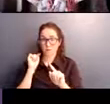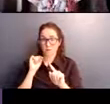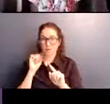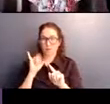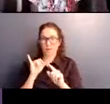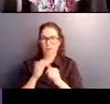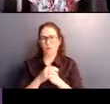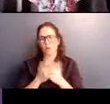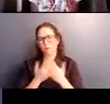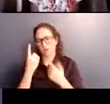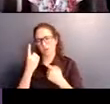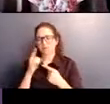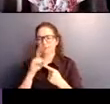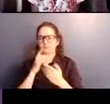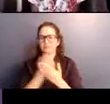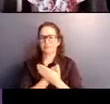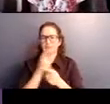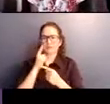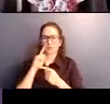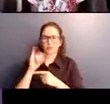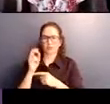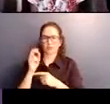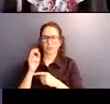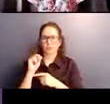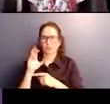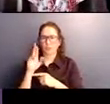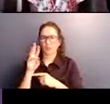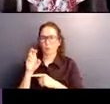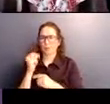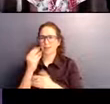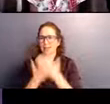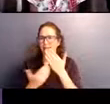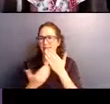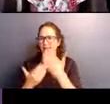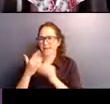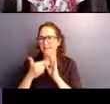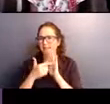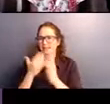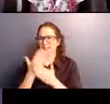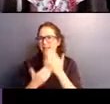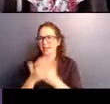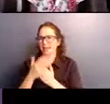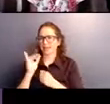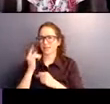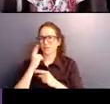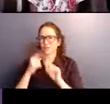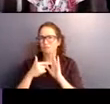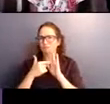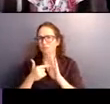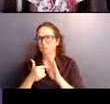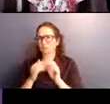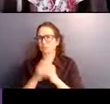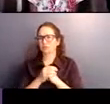movement components is the use of the John Kerwin hand signs. So it's the use of the hand signs to indicate